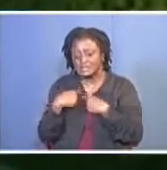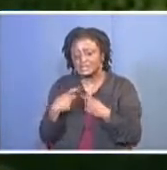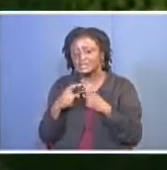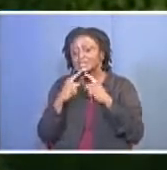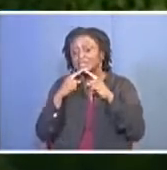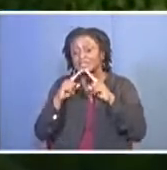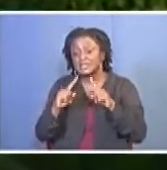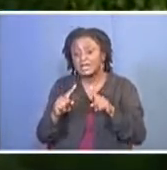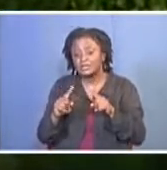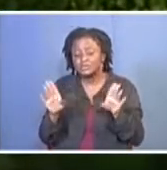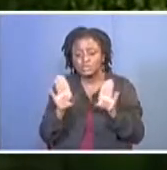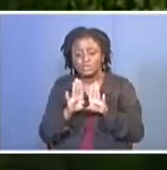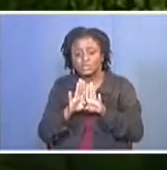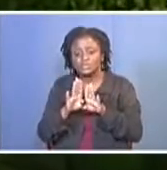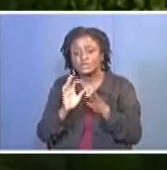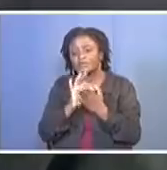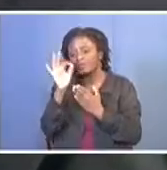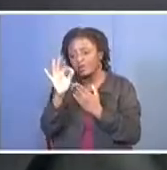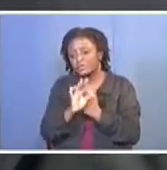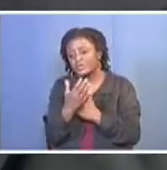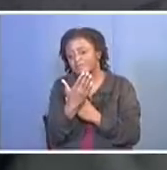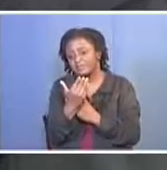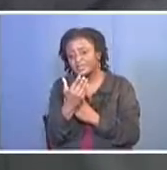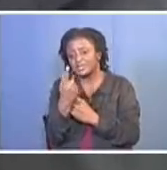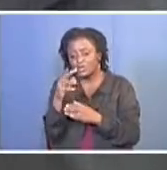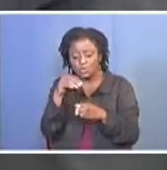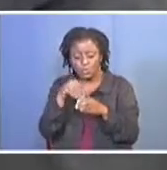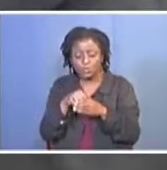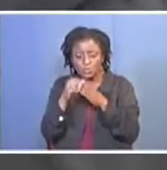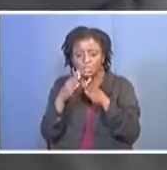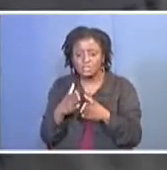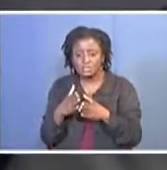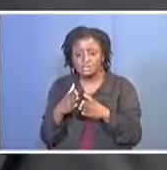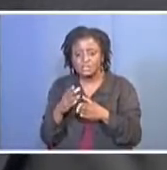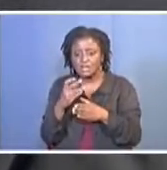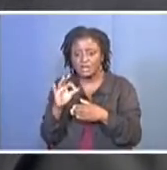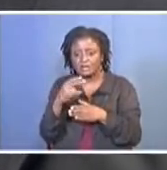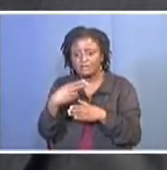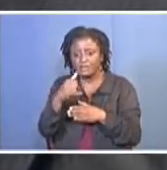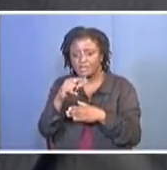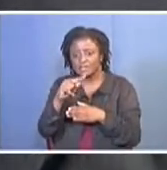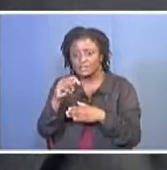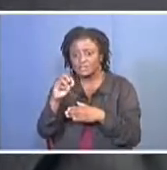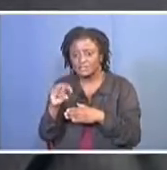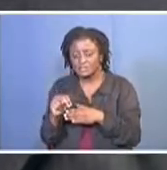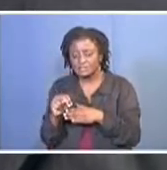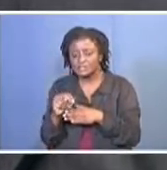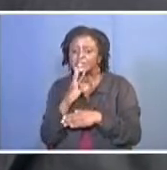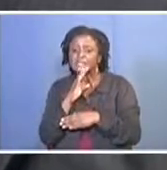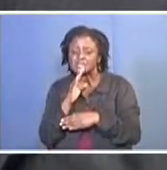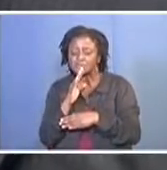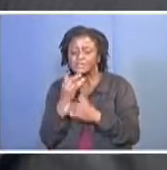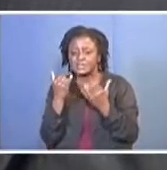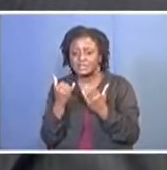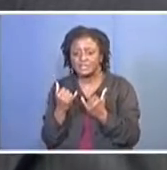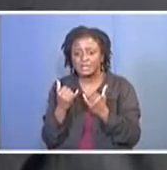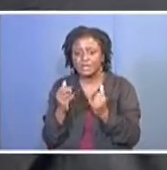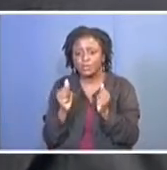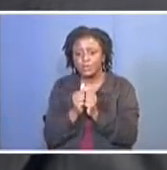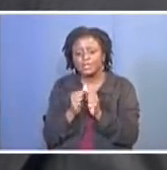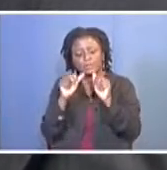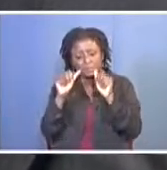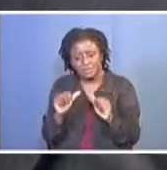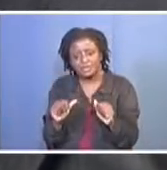come February 15th. The owners of the Hilton CCA are speaking actively with other